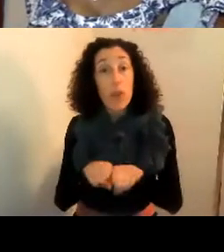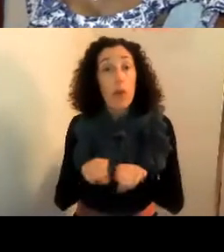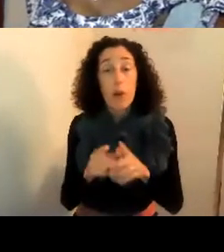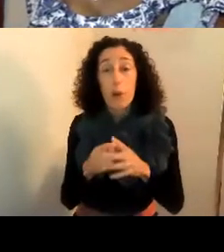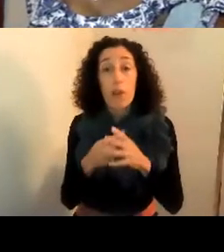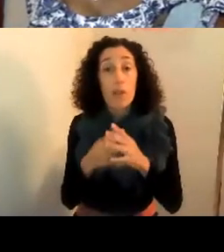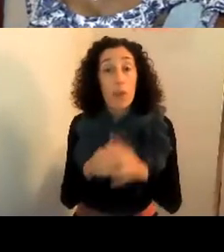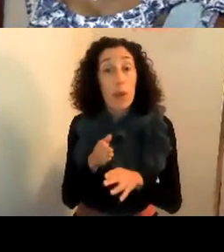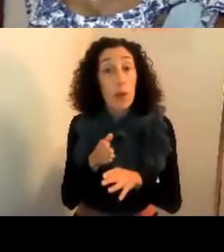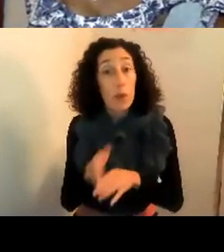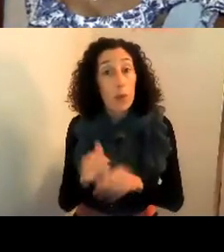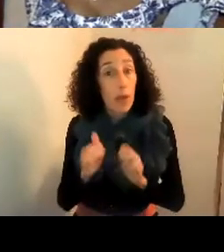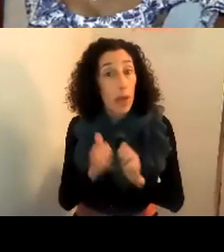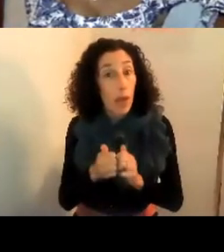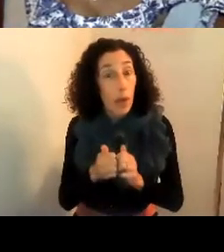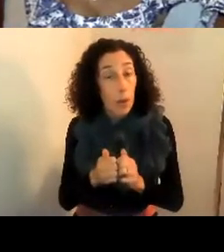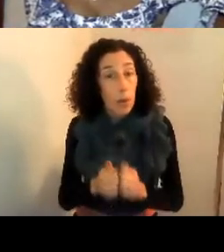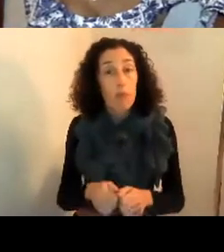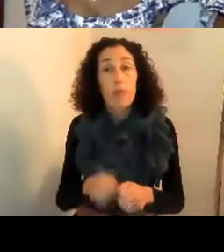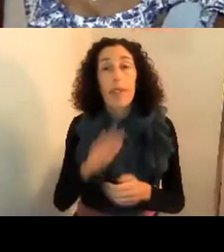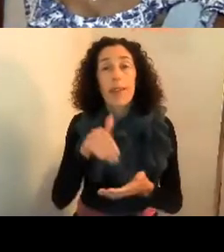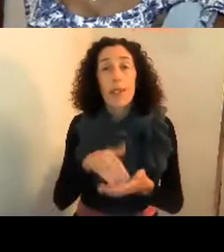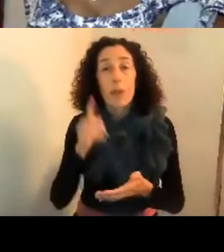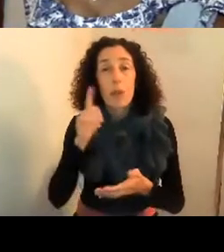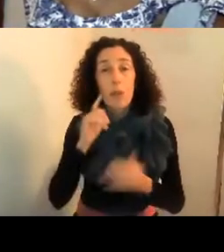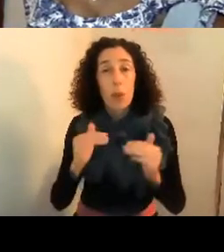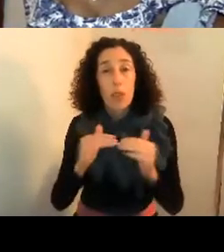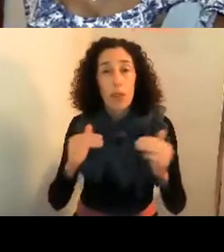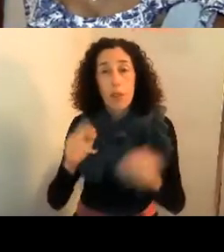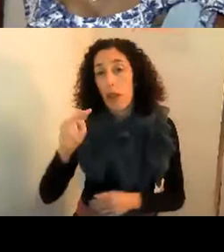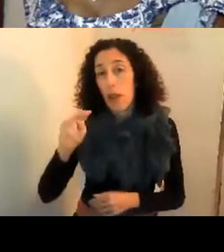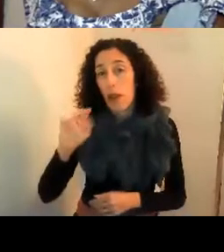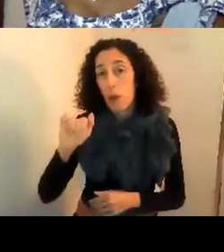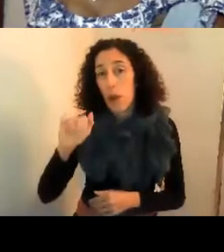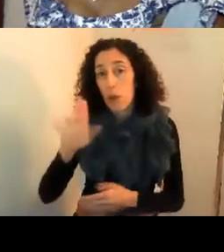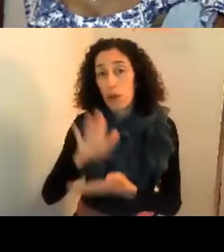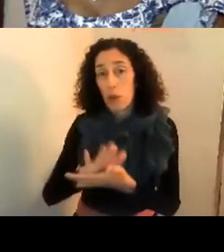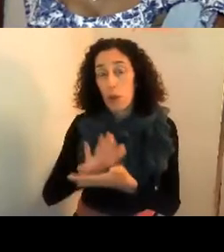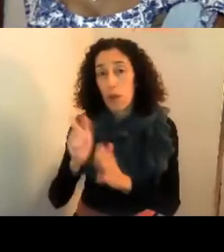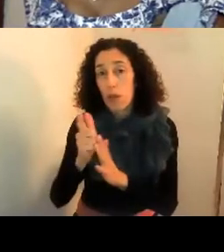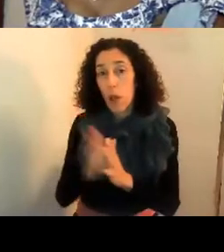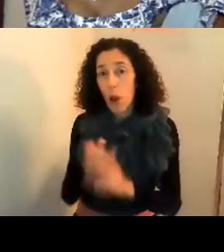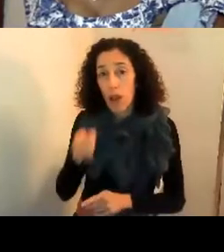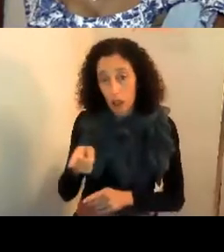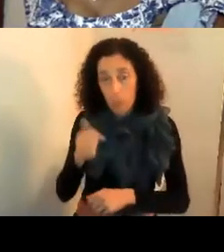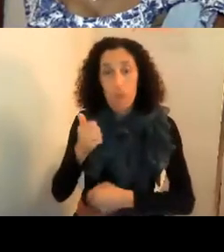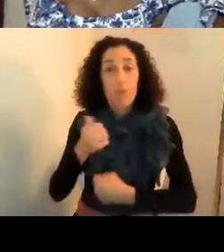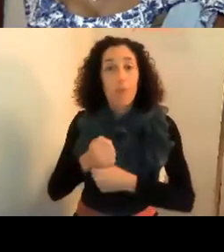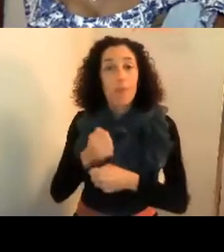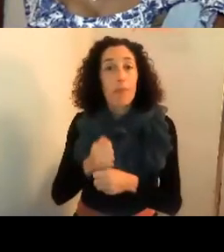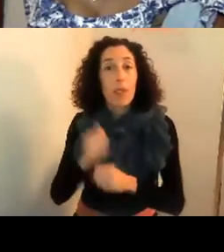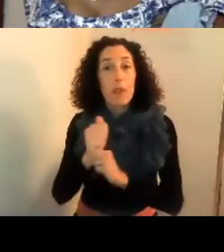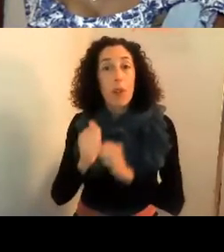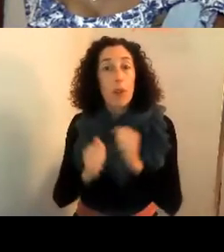a stint at the Brennan Center for Justice at NYU School of Law, where she helped create the infrastructure for public